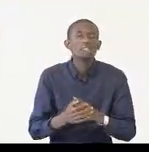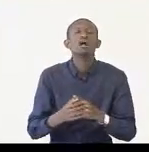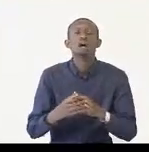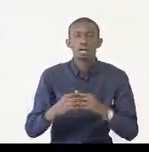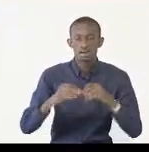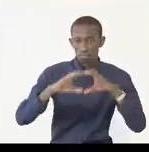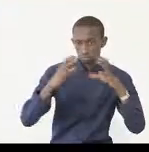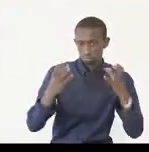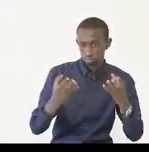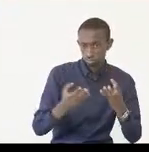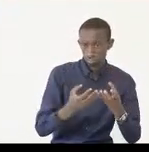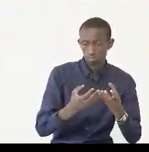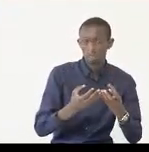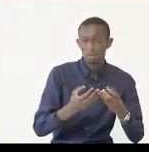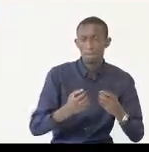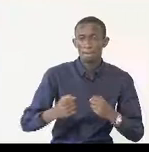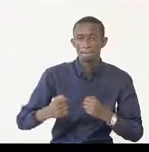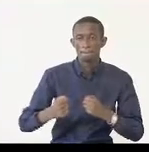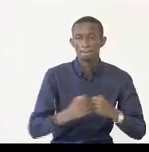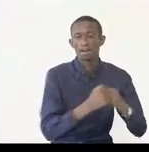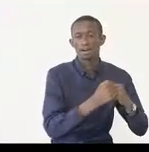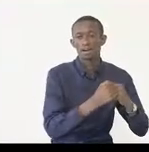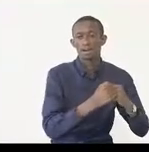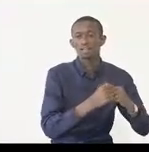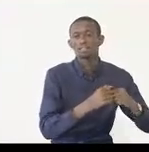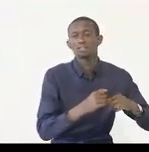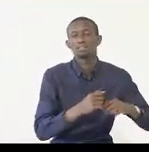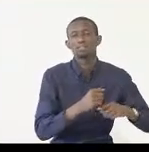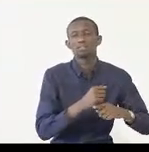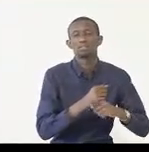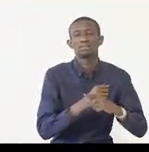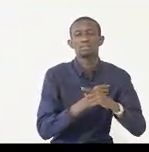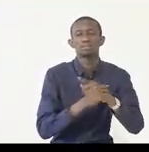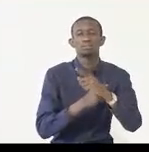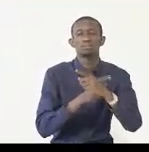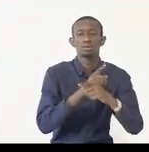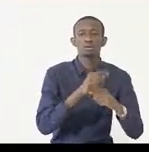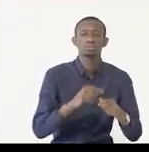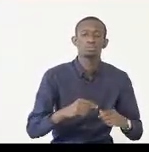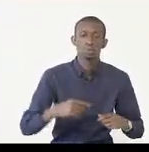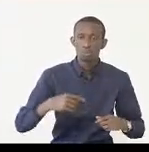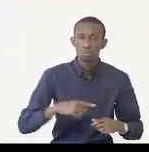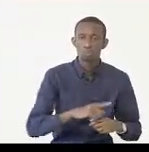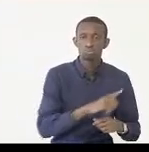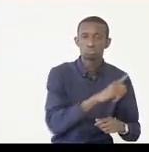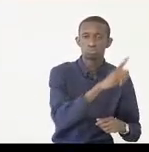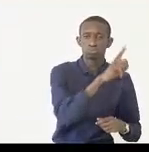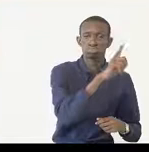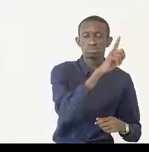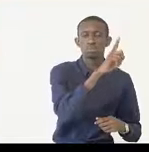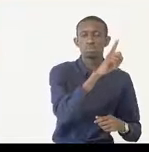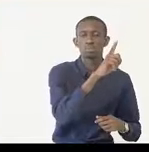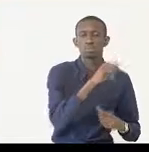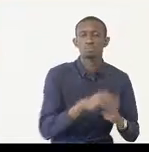direction. Do you see that? So, and then after, when taking that direction, you see the line that you have. It is a line, of